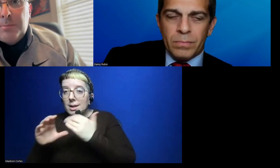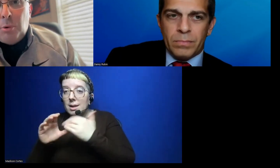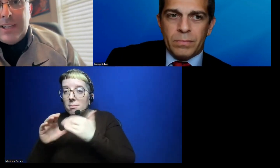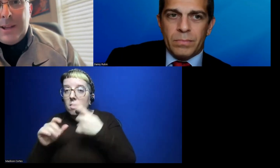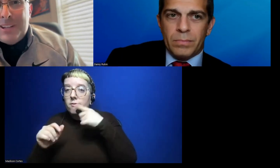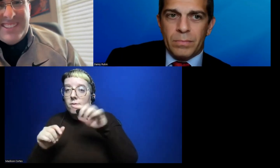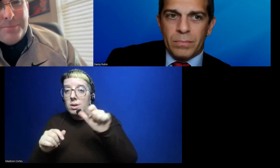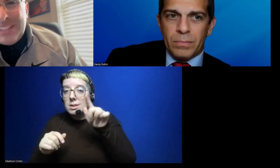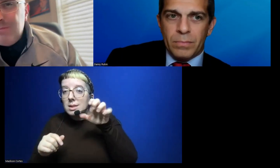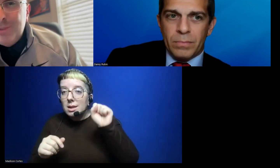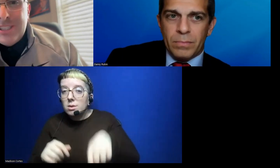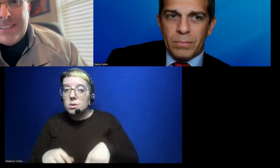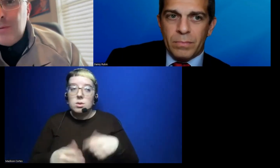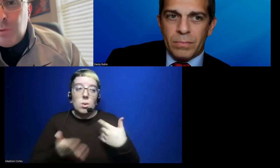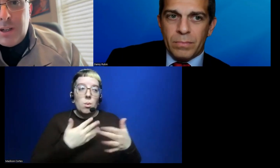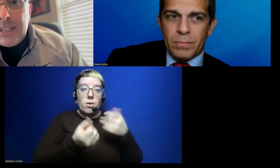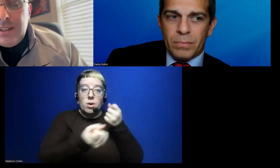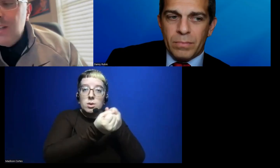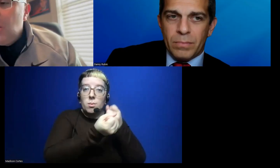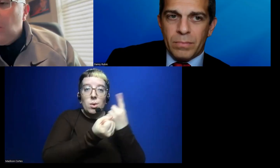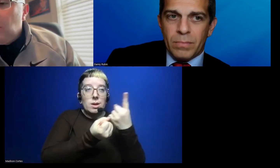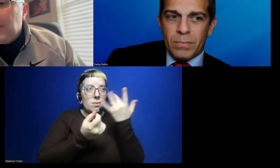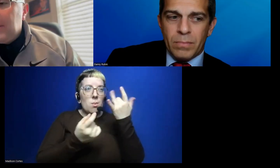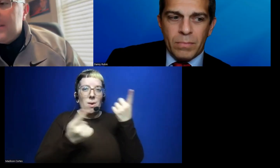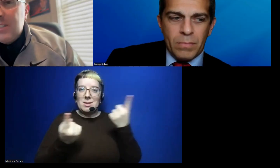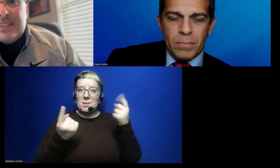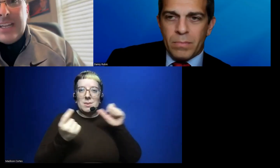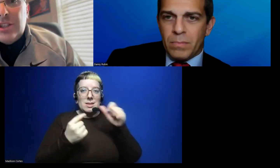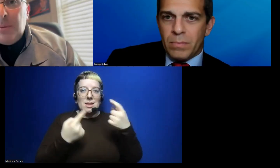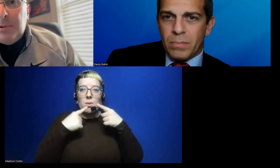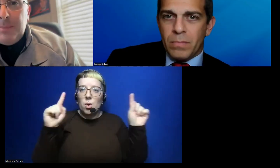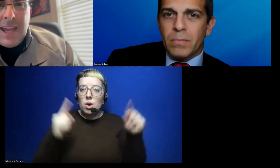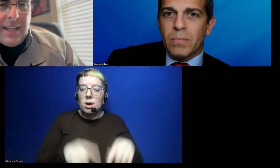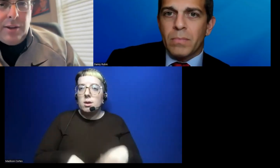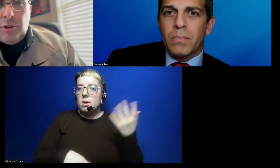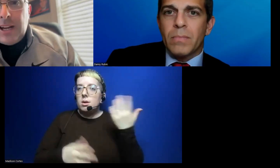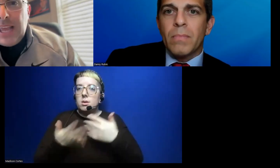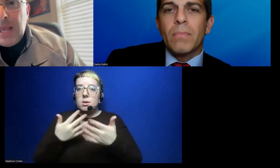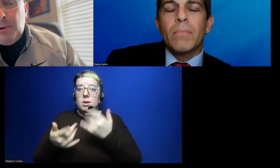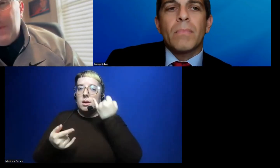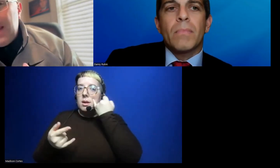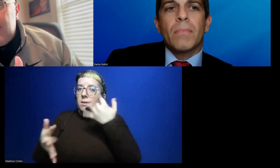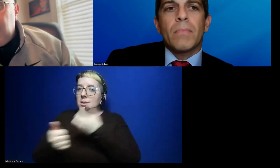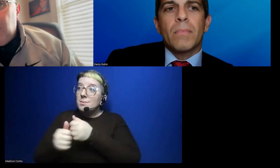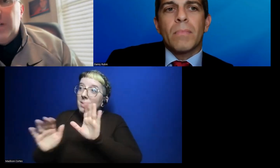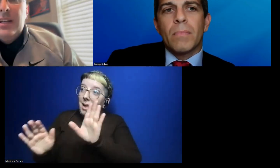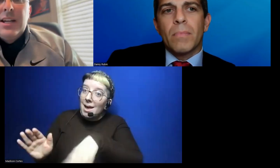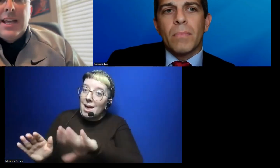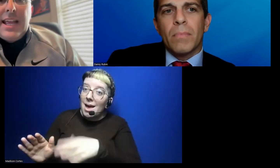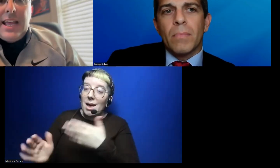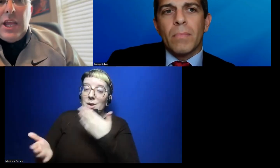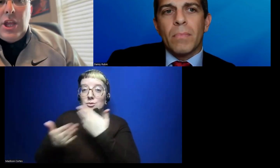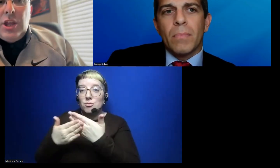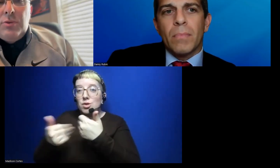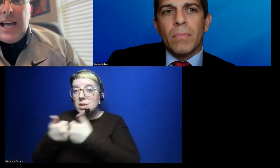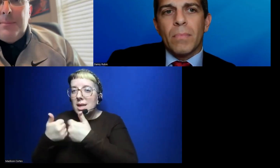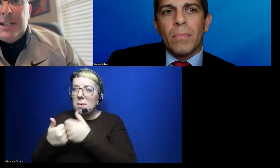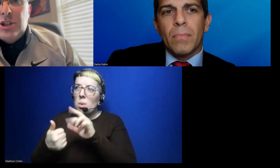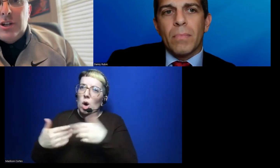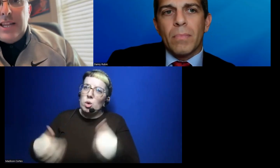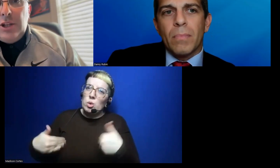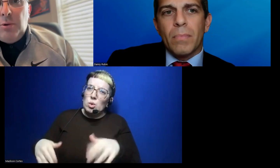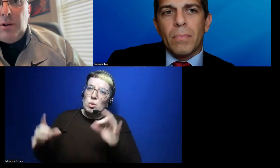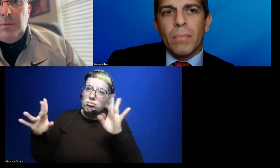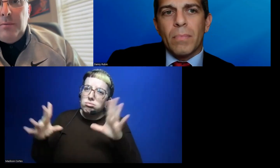whether you're supporting them because something just isn't working, whether it's just catching up with them, hey, great game, or man, tough one, you got to